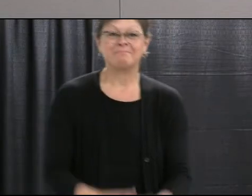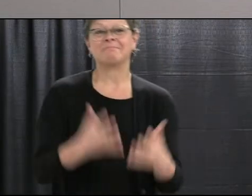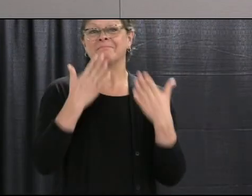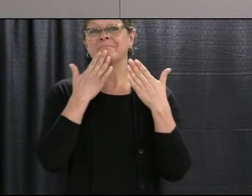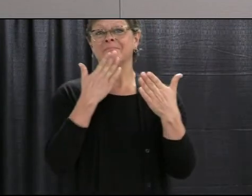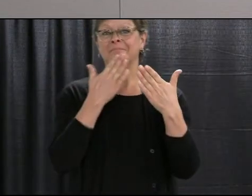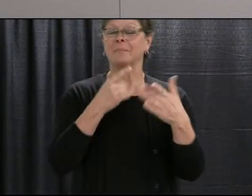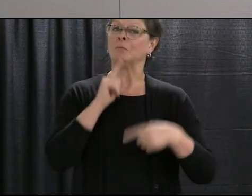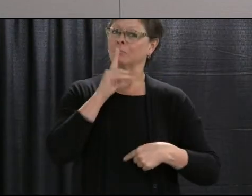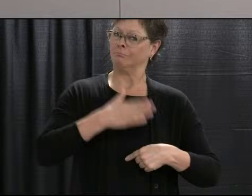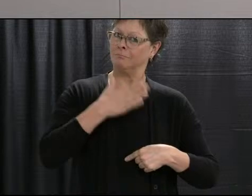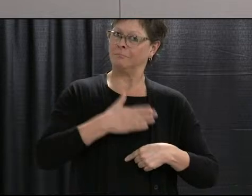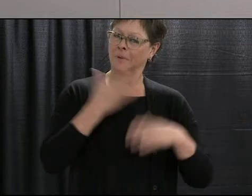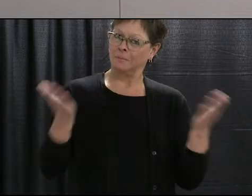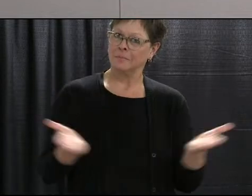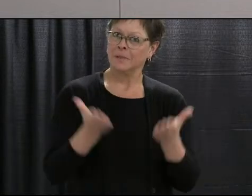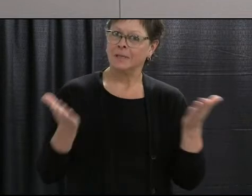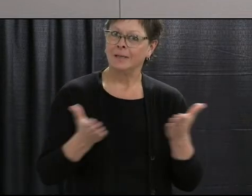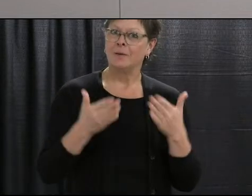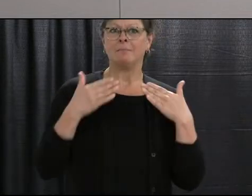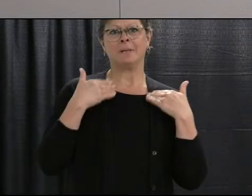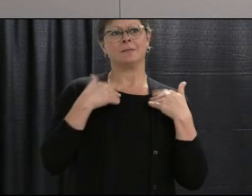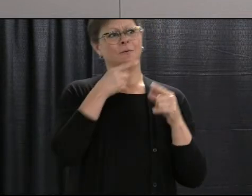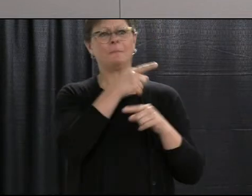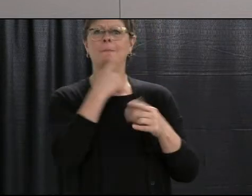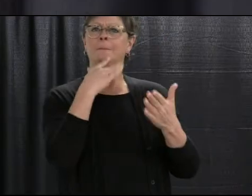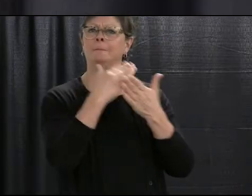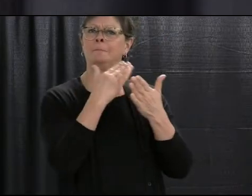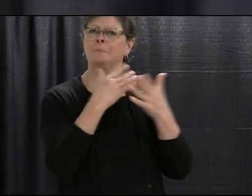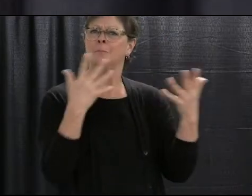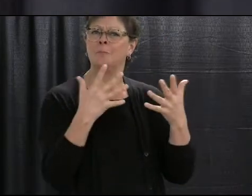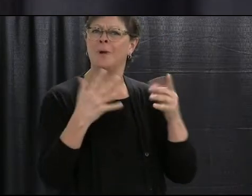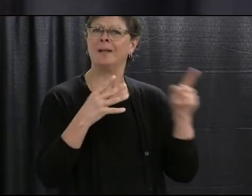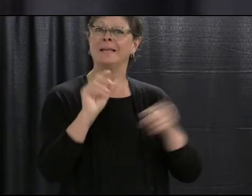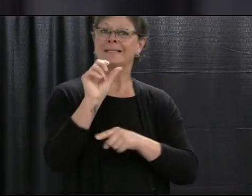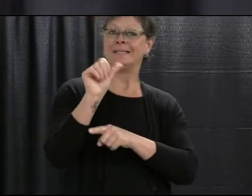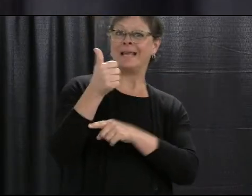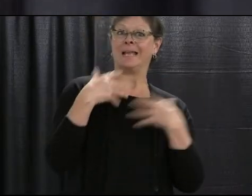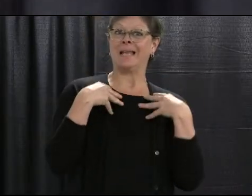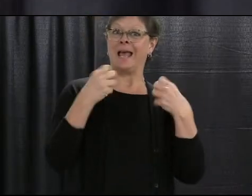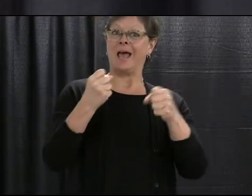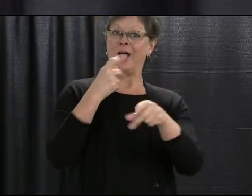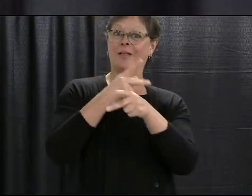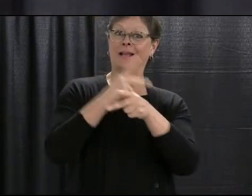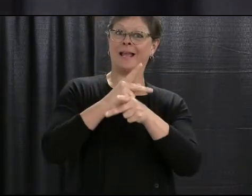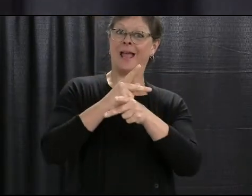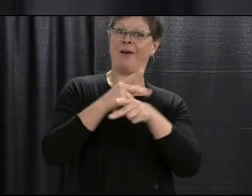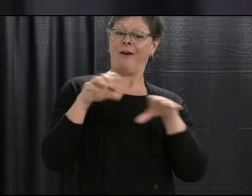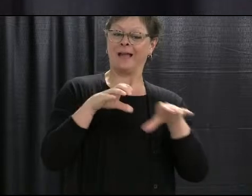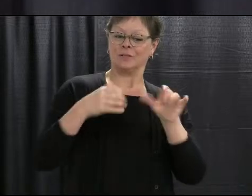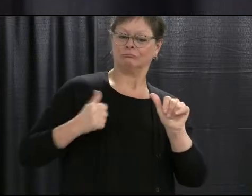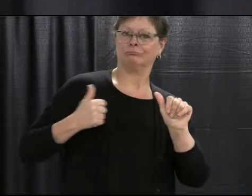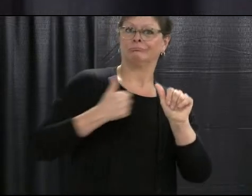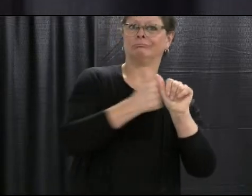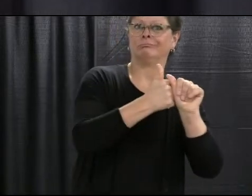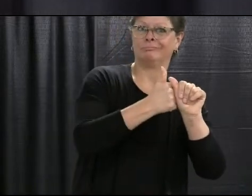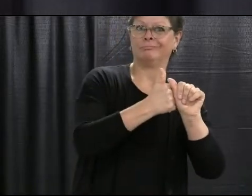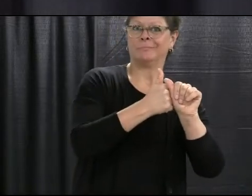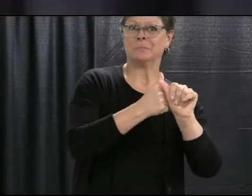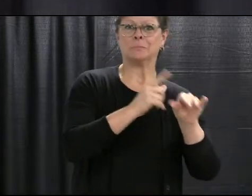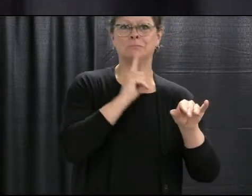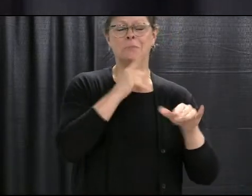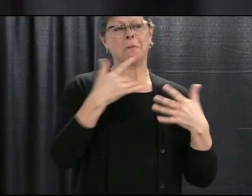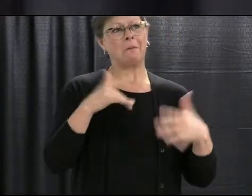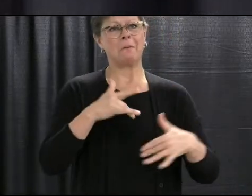to be here. The Minister talked about this being the 10th Healthcare Action Update, and it really is